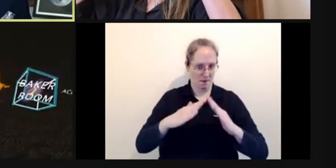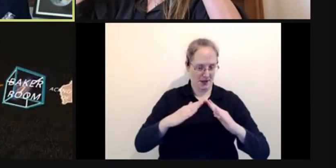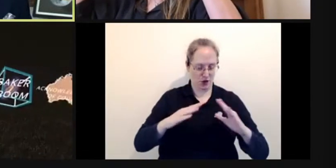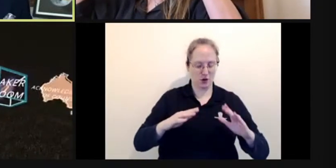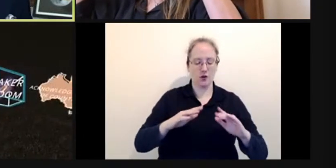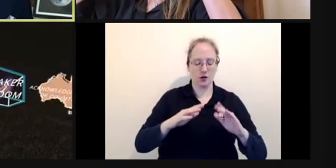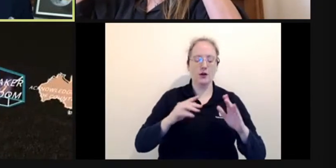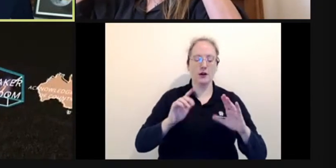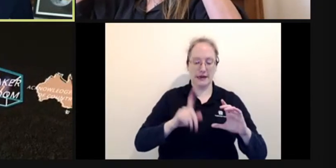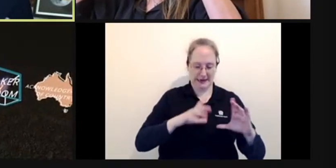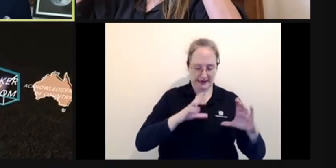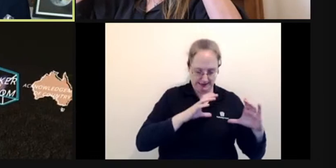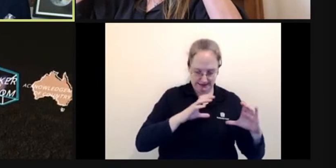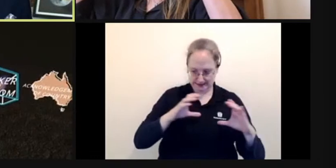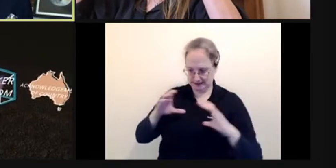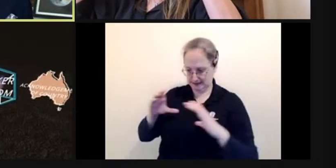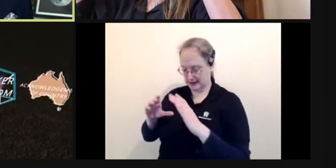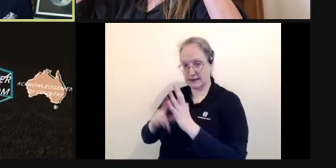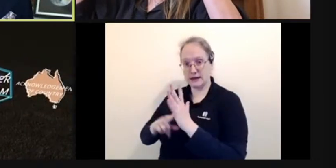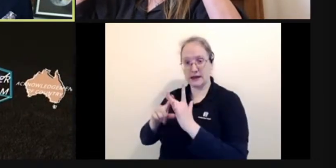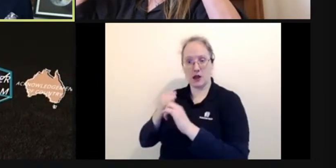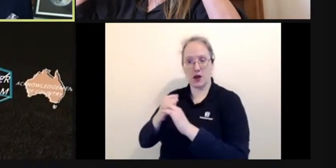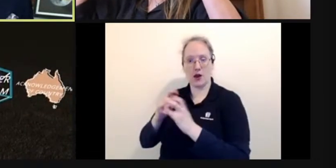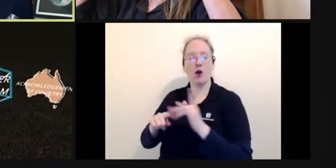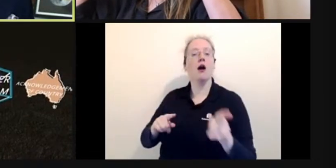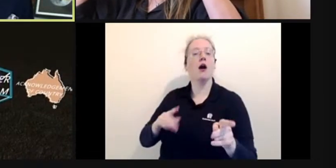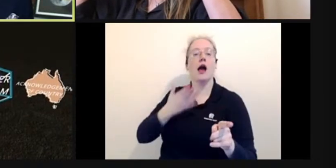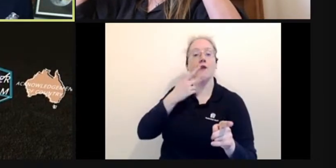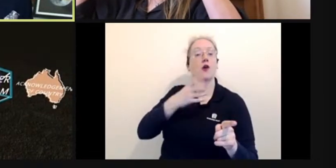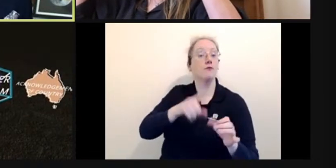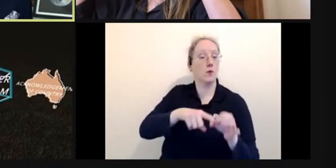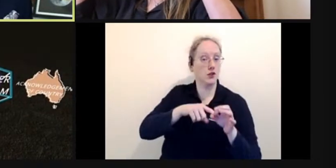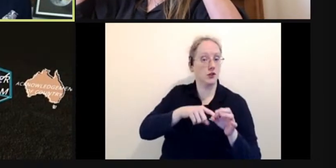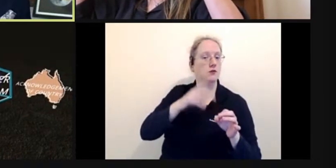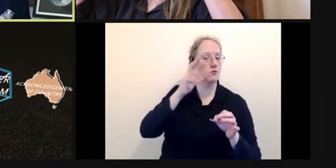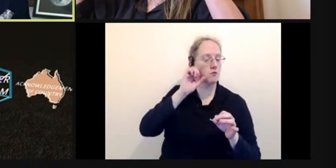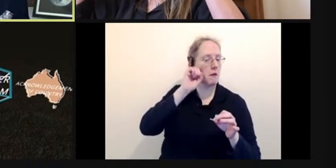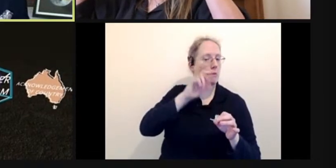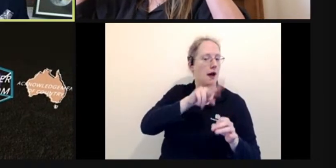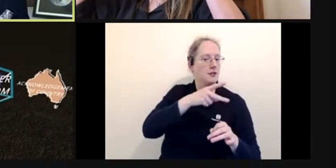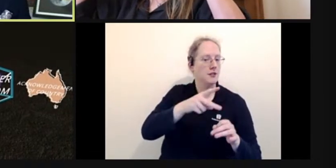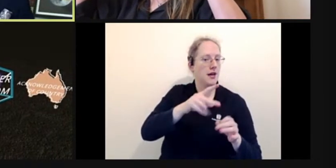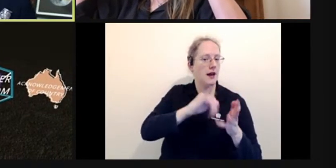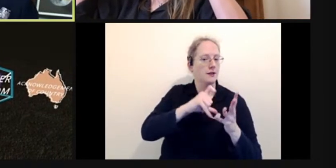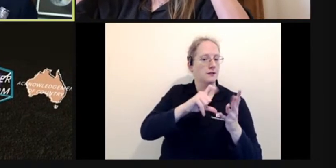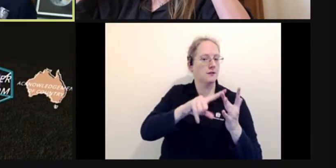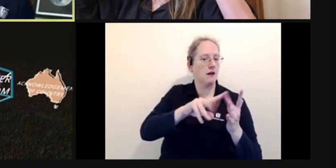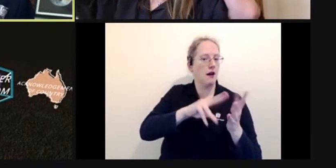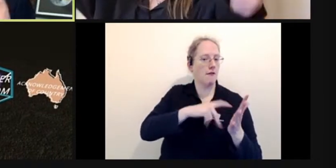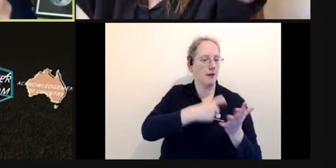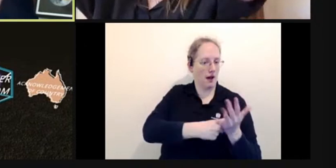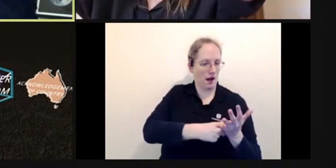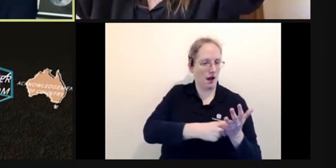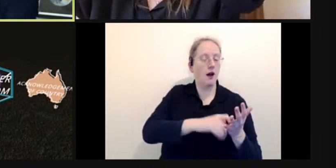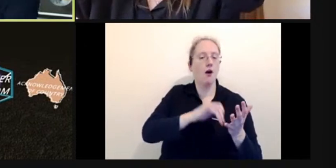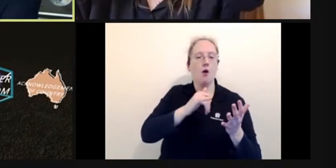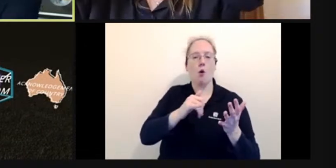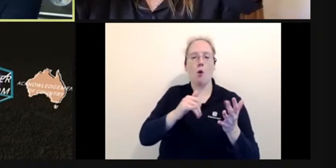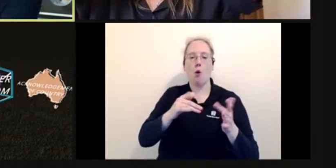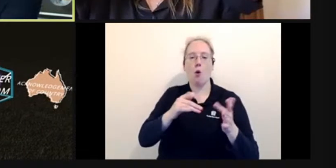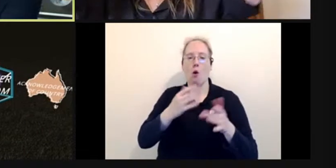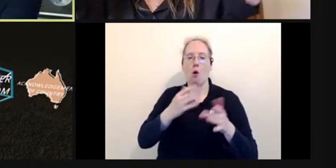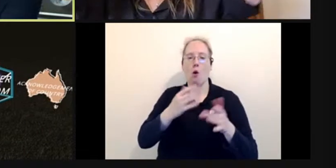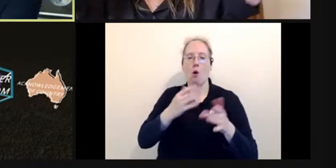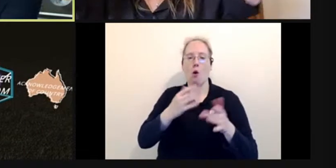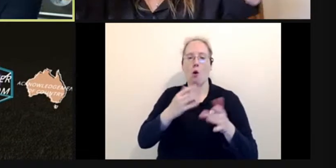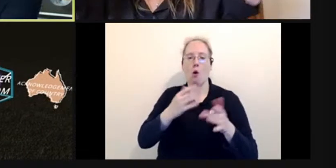questions, ask SciVR, SCIVR, on Twitter or the YouTube comments below, and our volunteers will answer them now if we